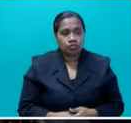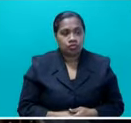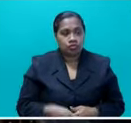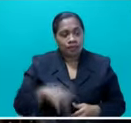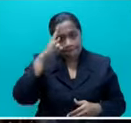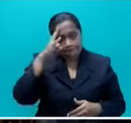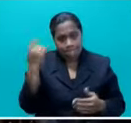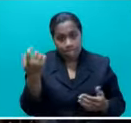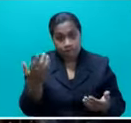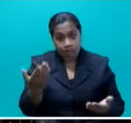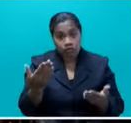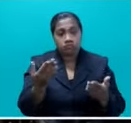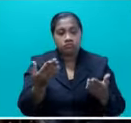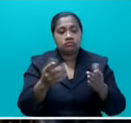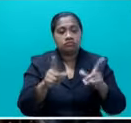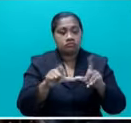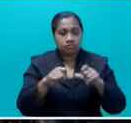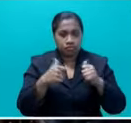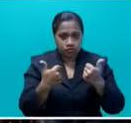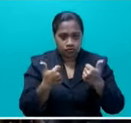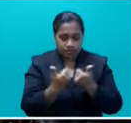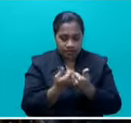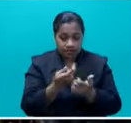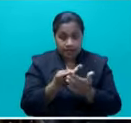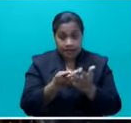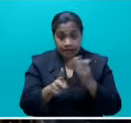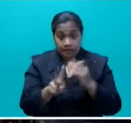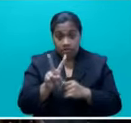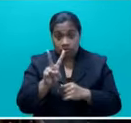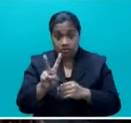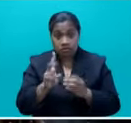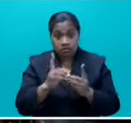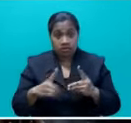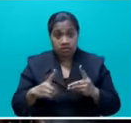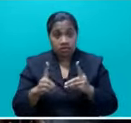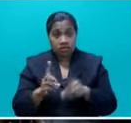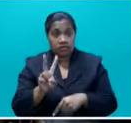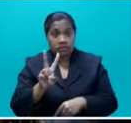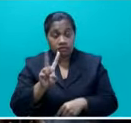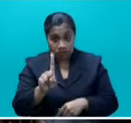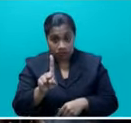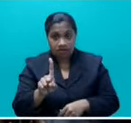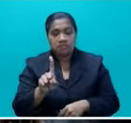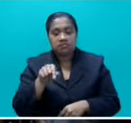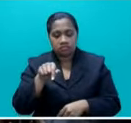agreed to, and Part 2, Division 1 stands as part of the bill.